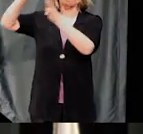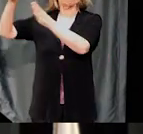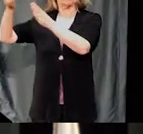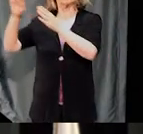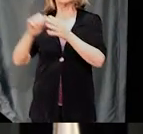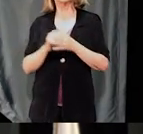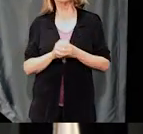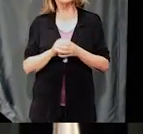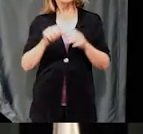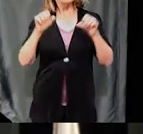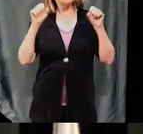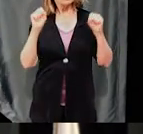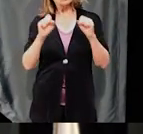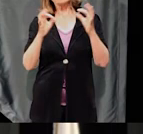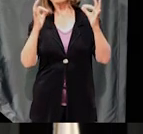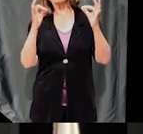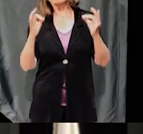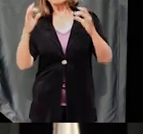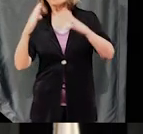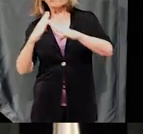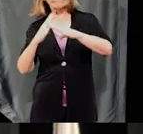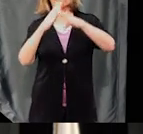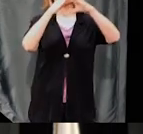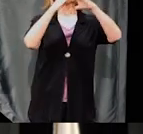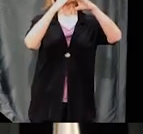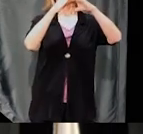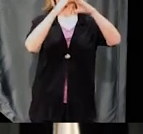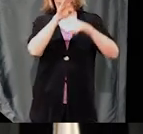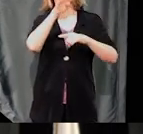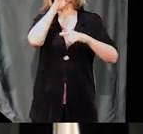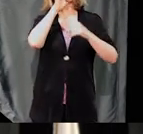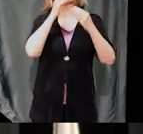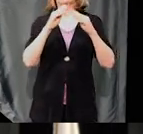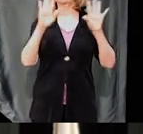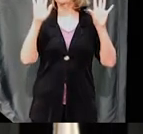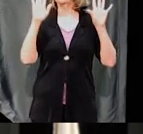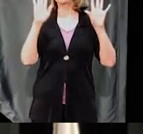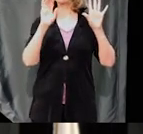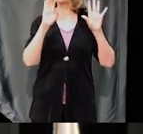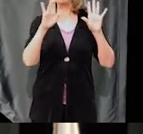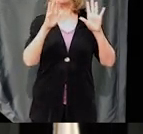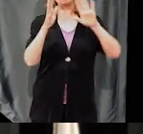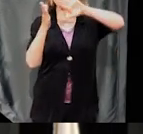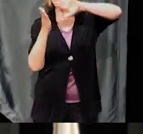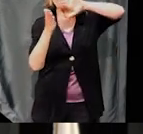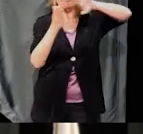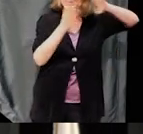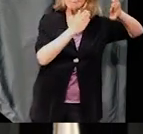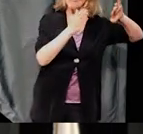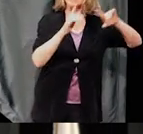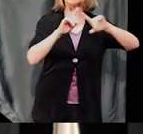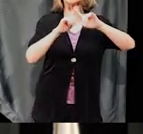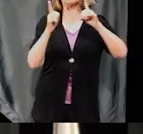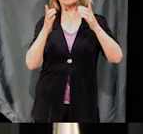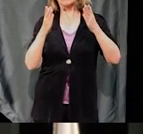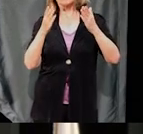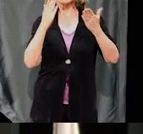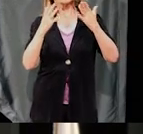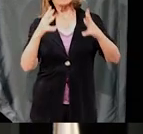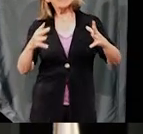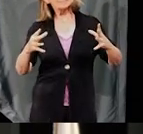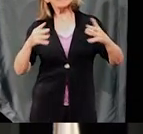these obstacles and barriers define us, but perhaps we take a different approach. What if we chose to embrace